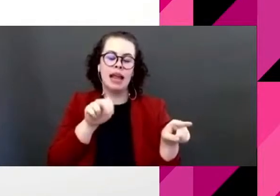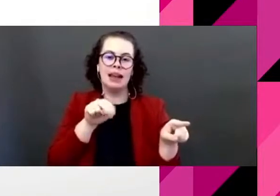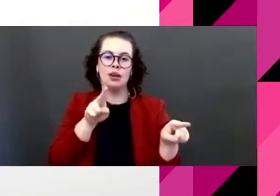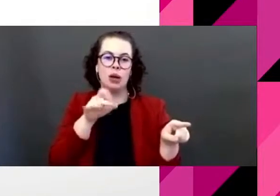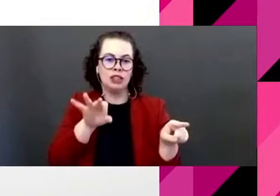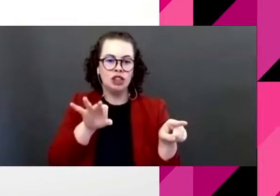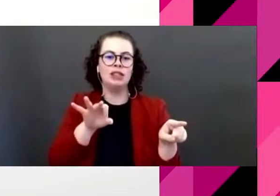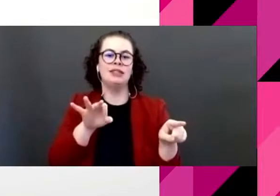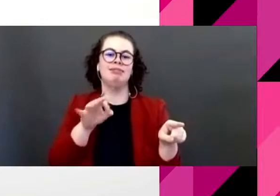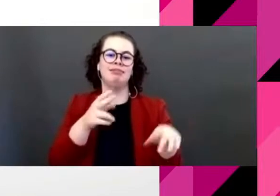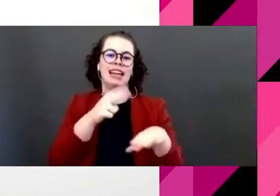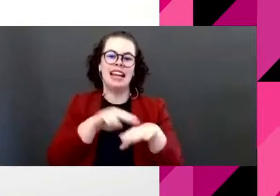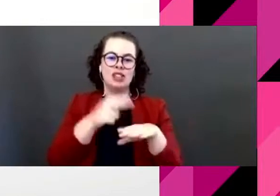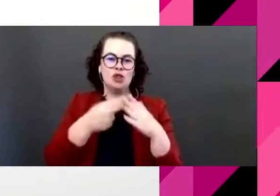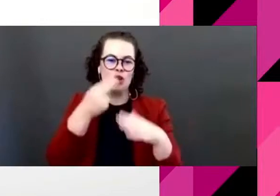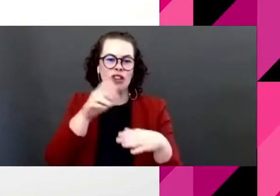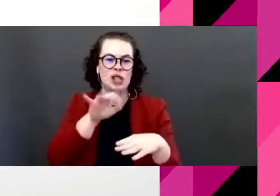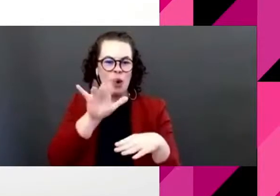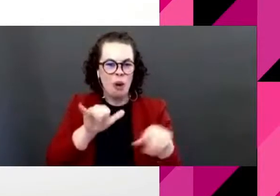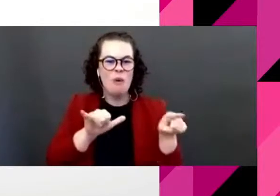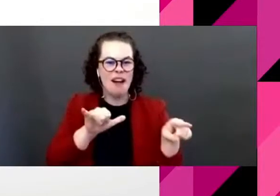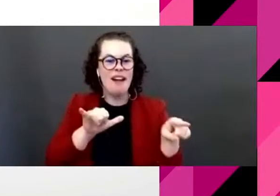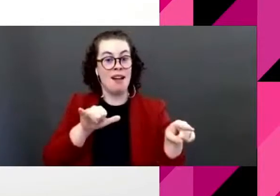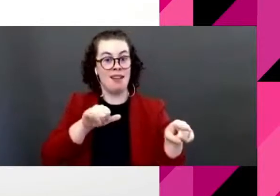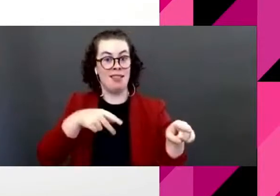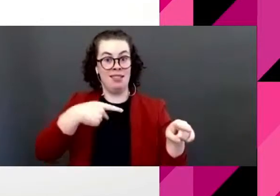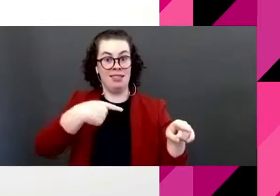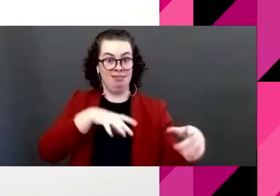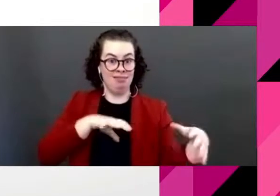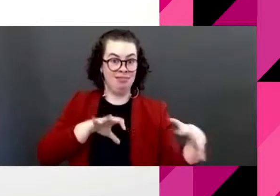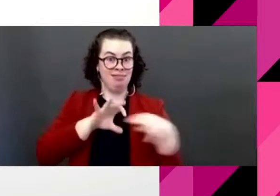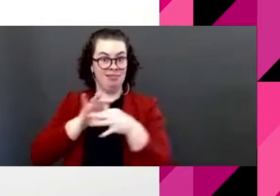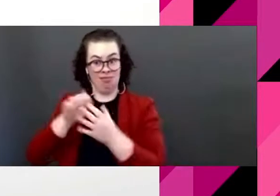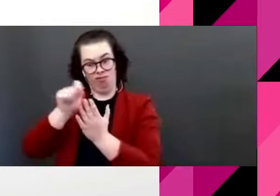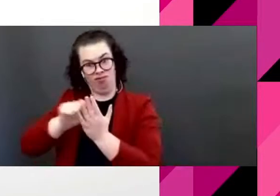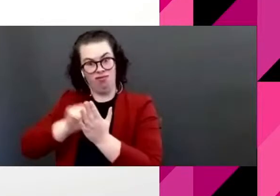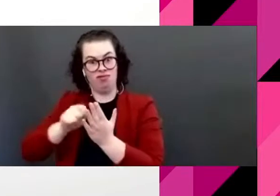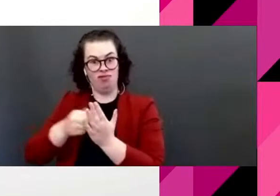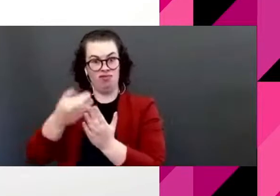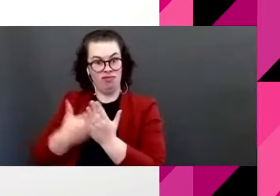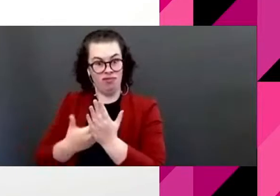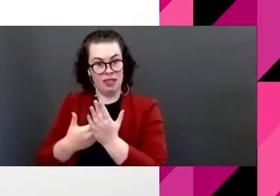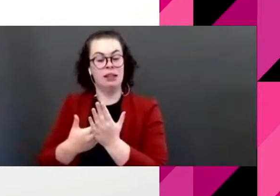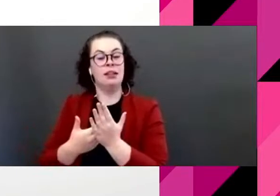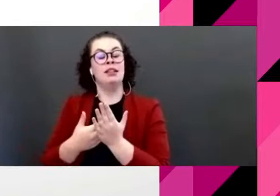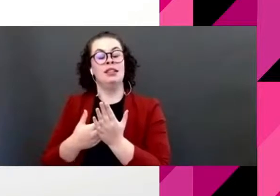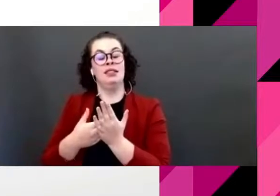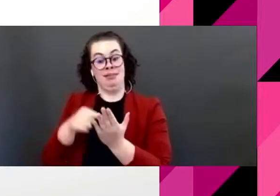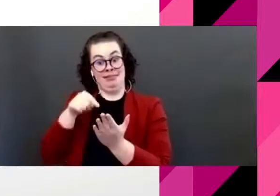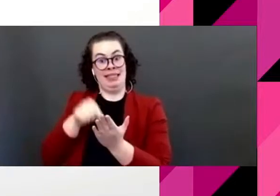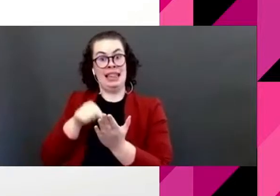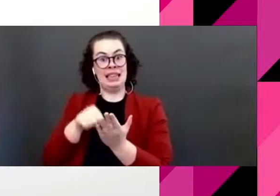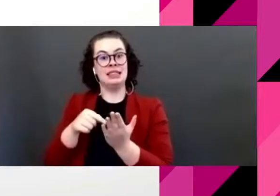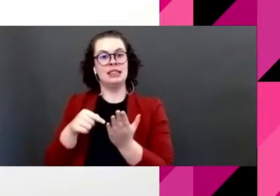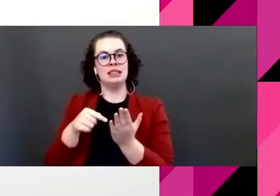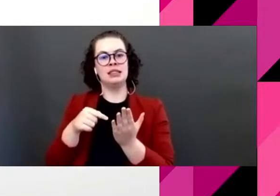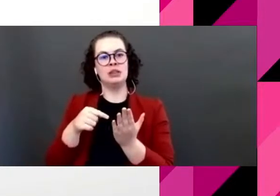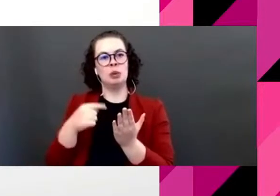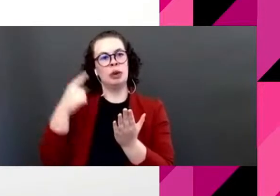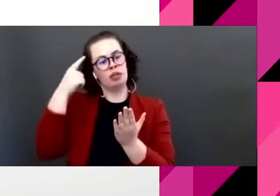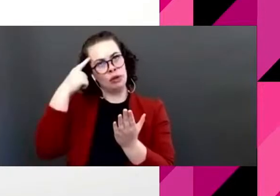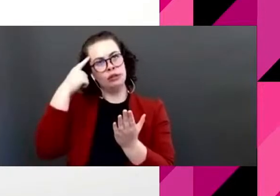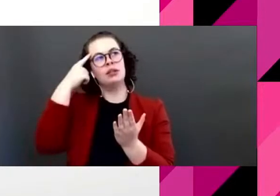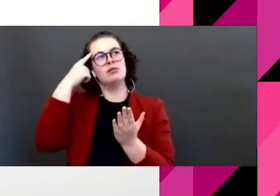and Galway, and with the two expert meetings, we finally decided to